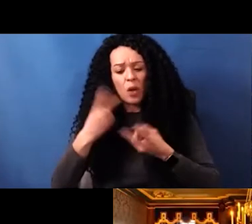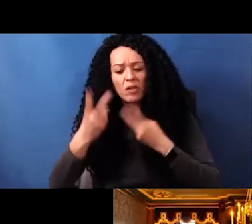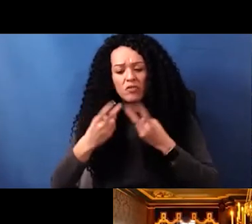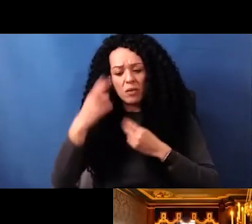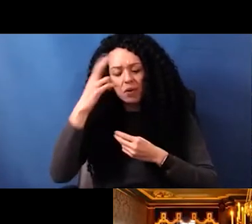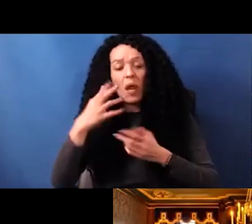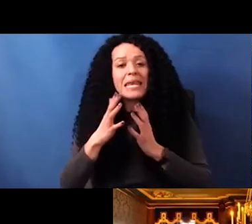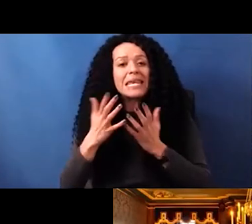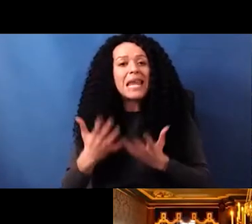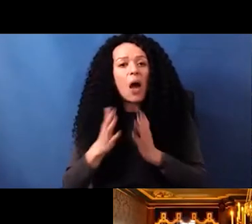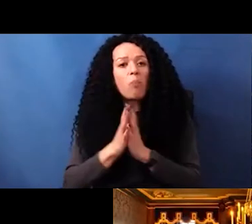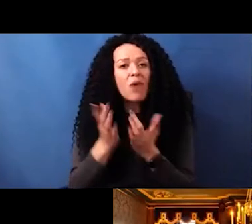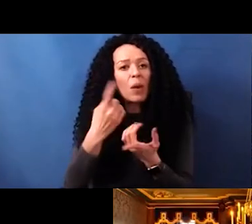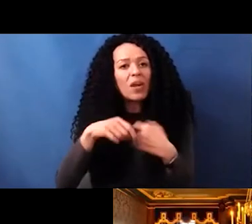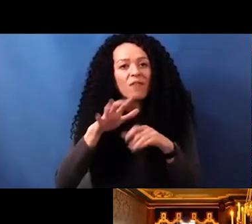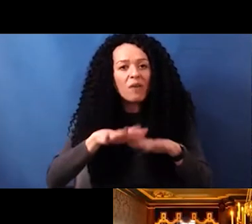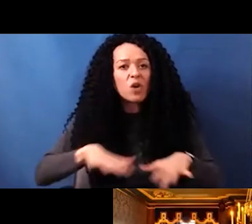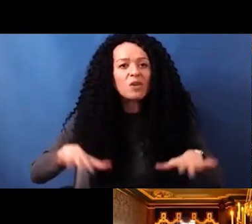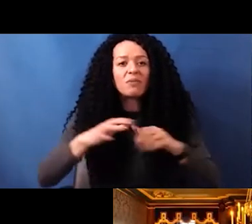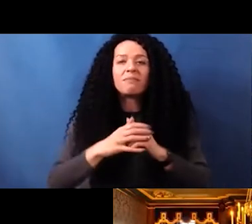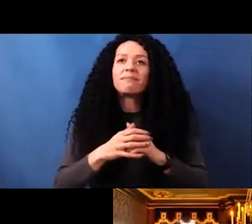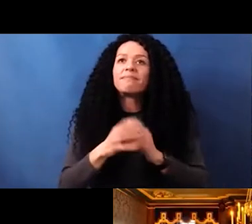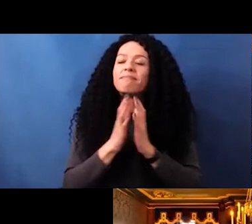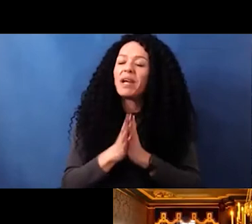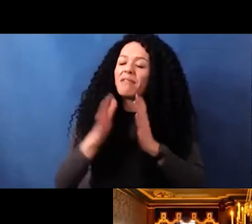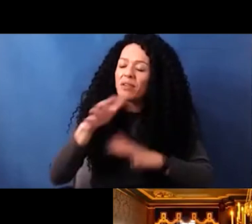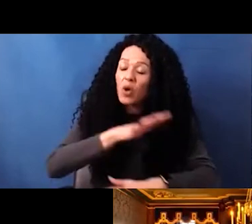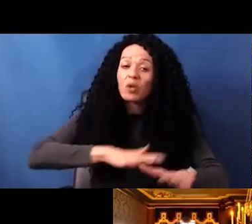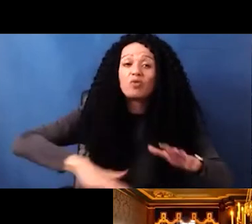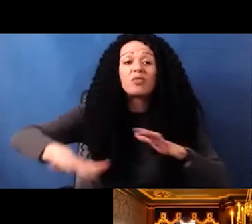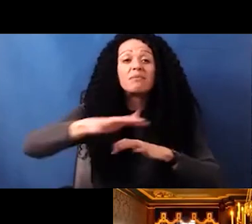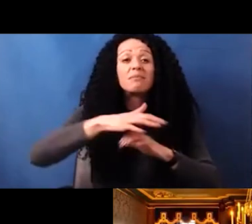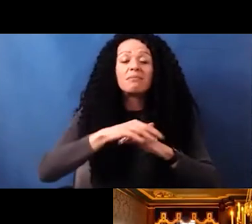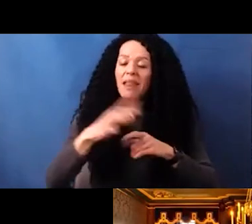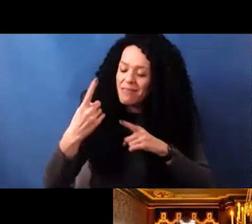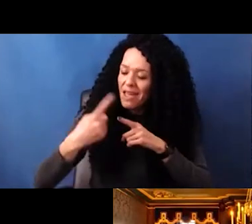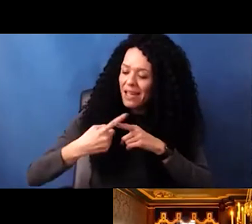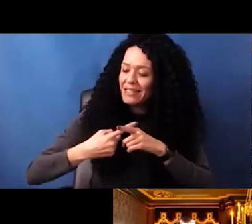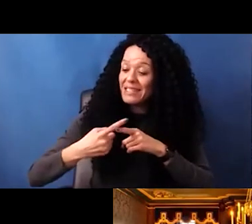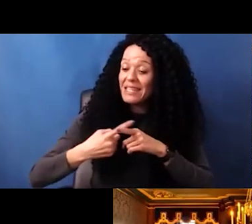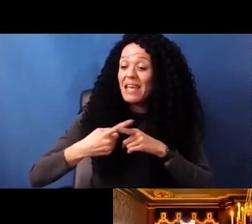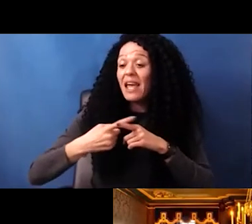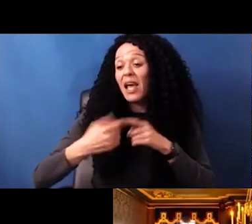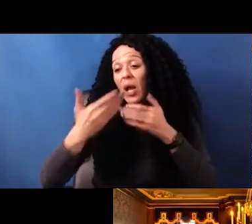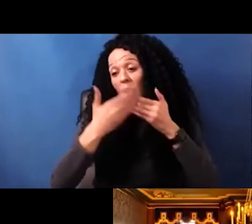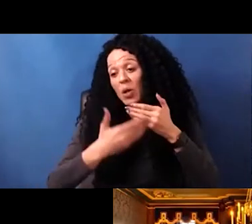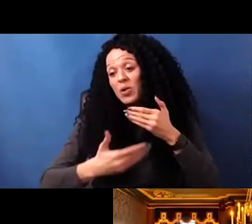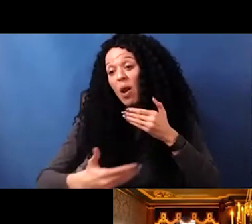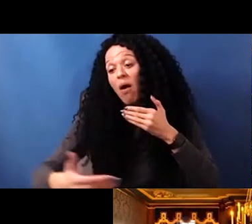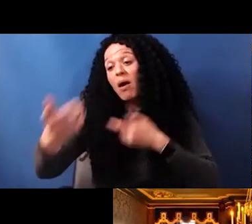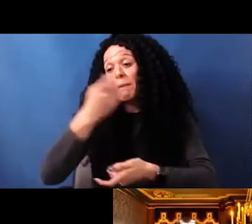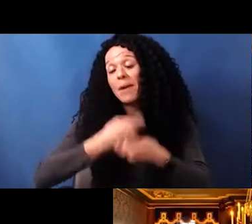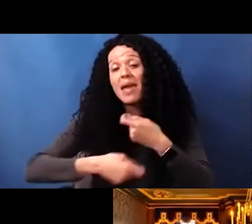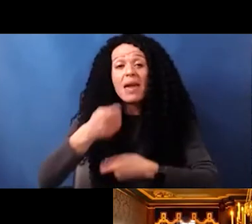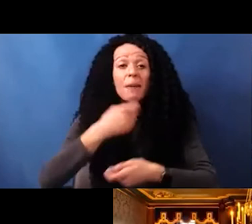Wonderful. Now pray we for our country, that England